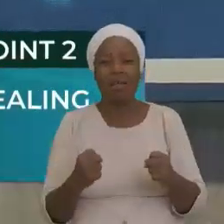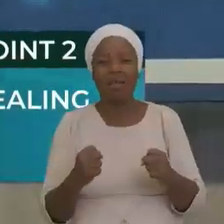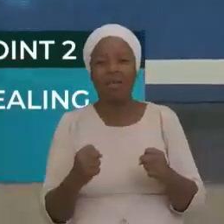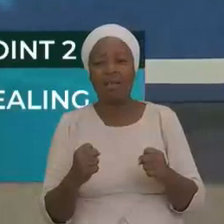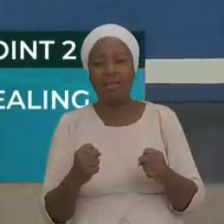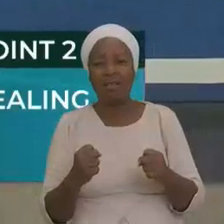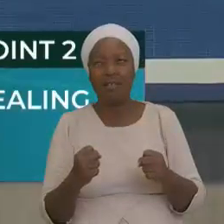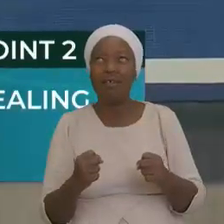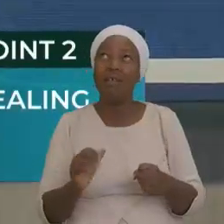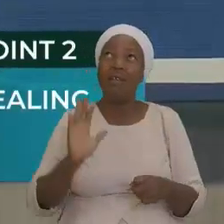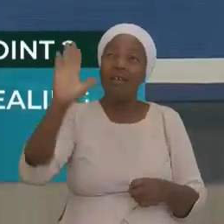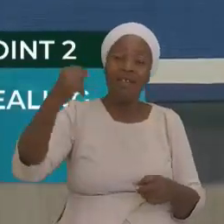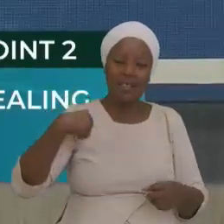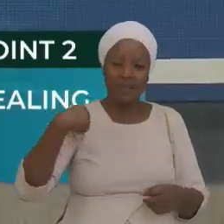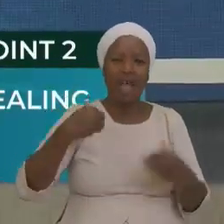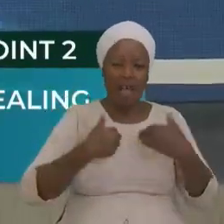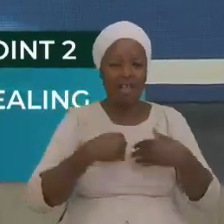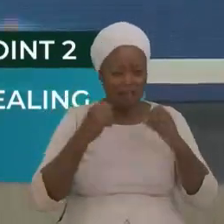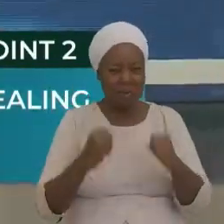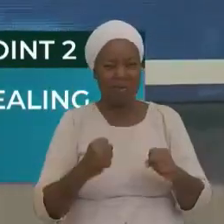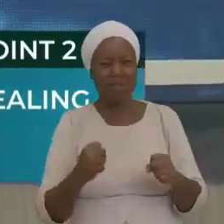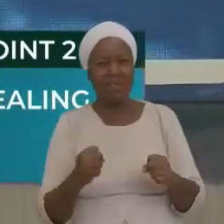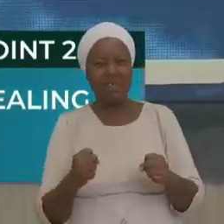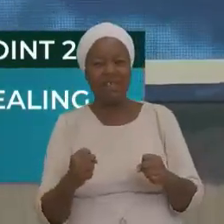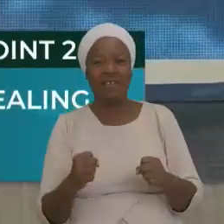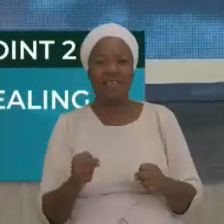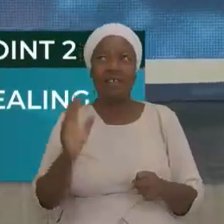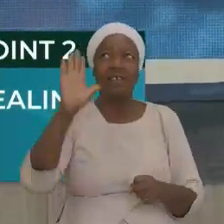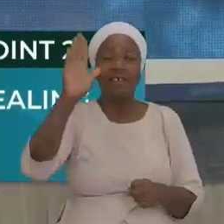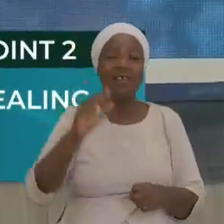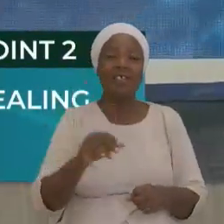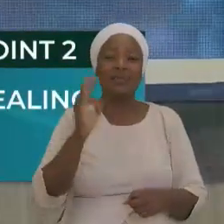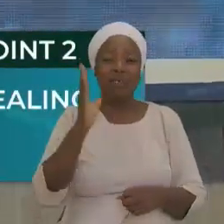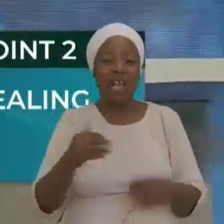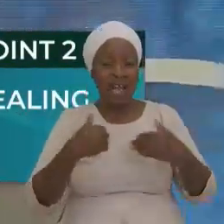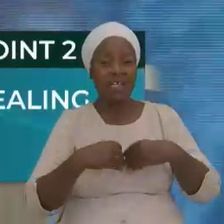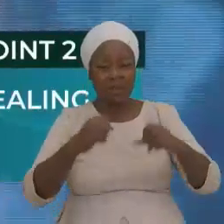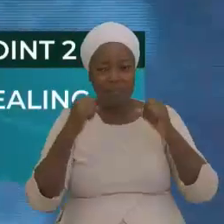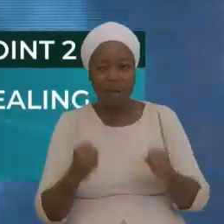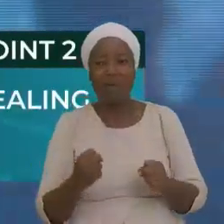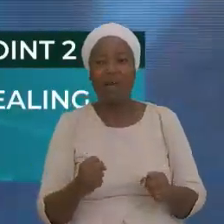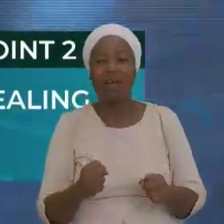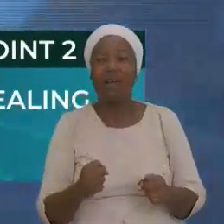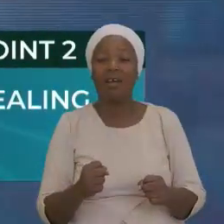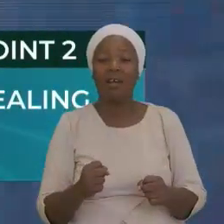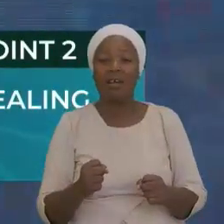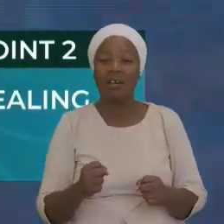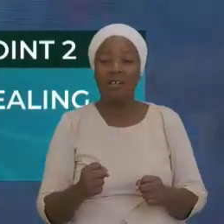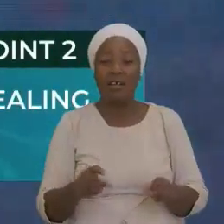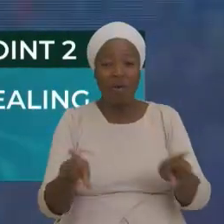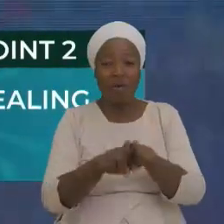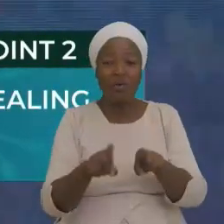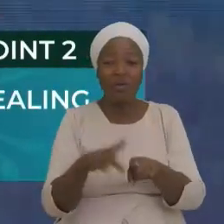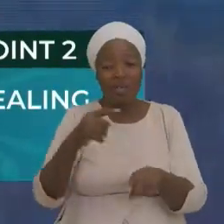His garment has power. His minister has power. even the shadow